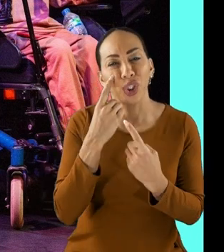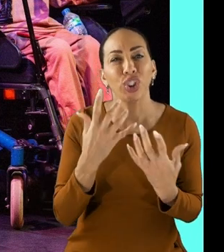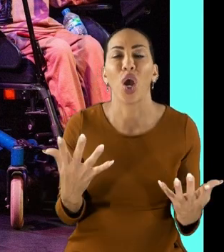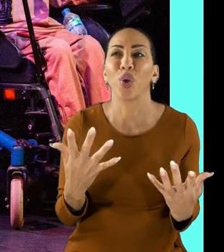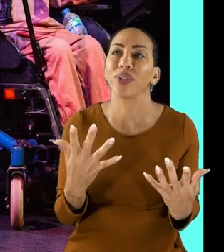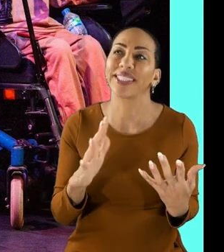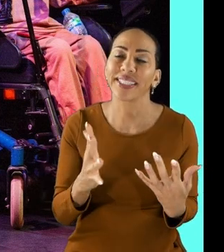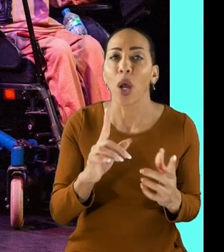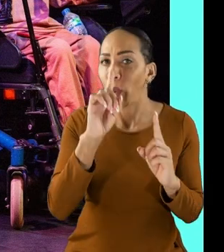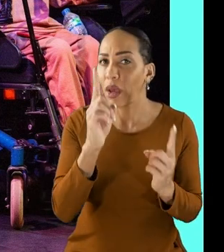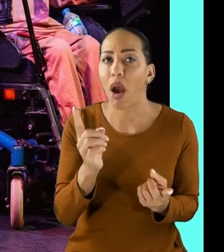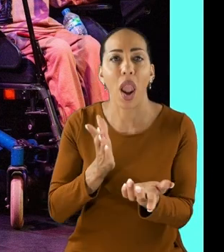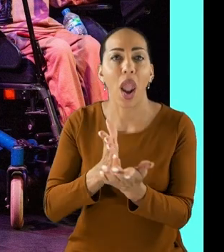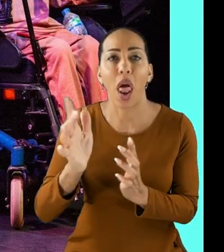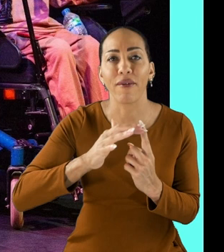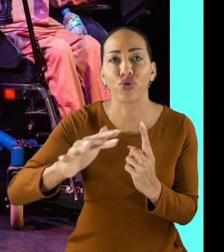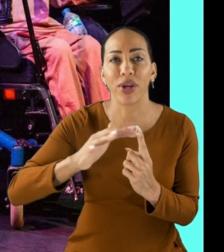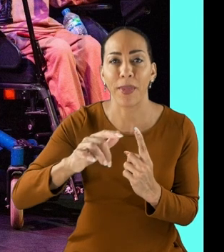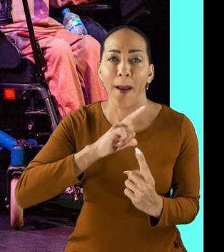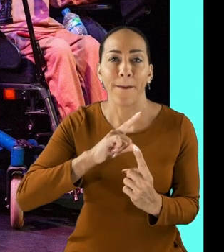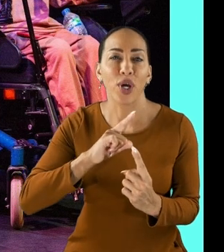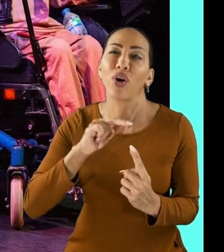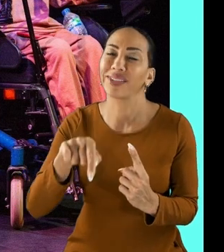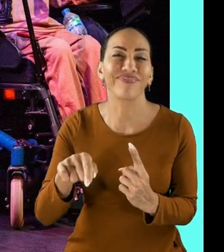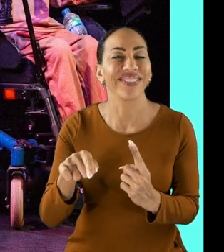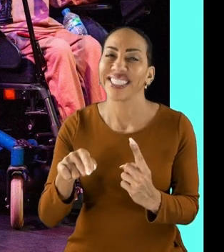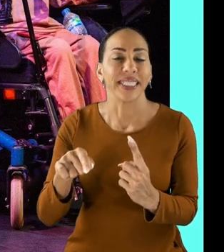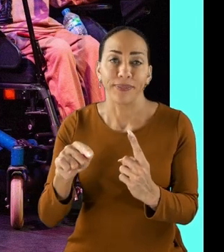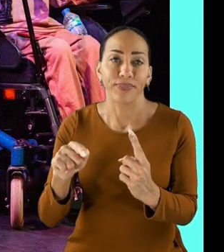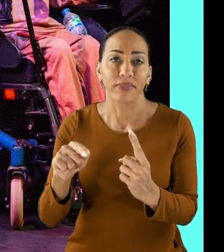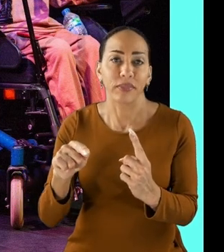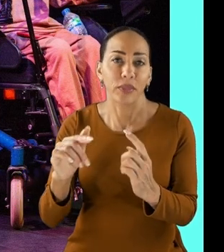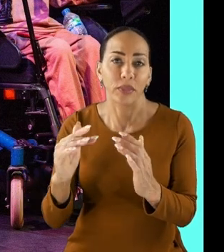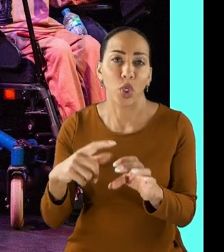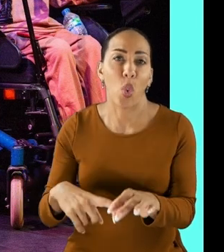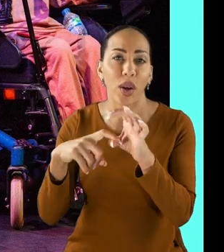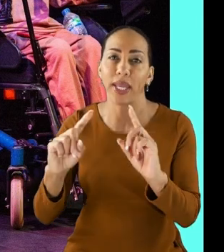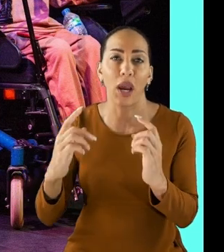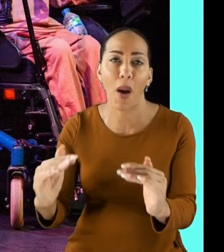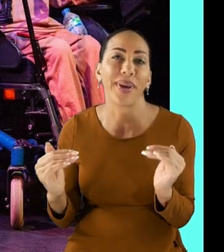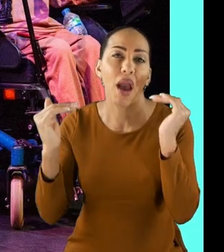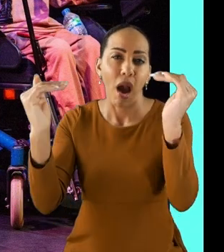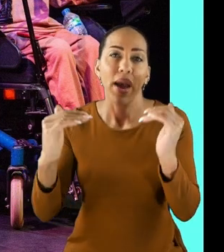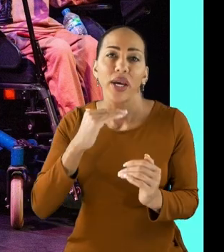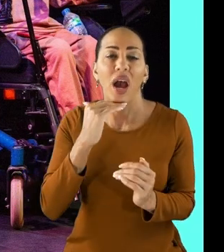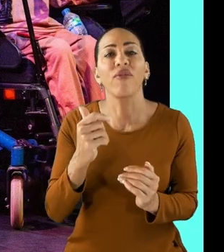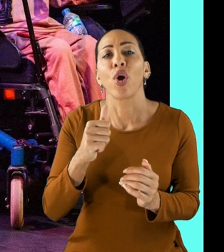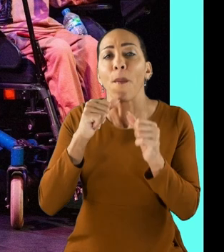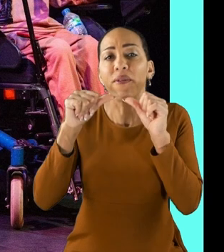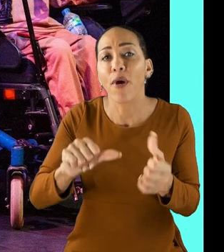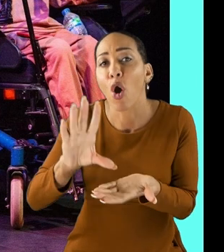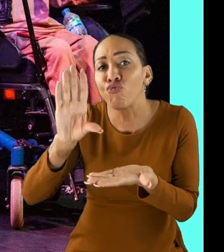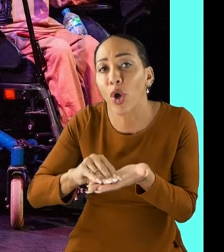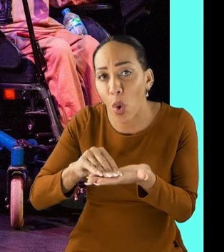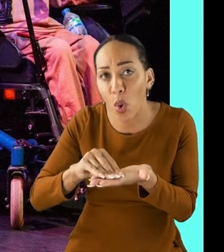found that the quality isn't good enough. We'd rather get a really high quality recording and release that a week or two later so that people can actually experience